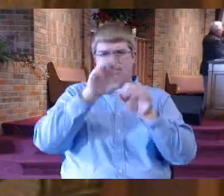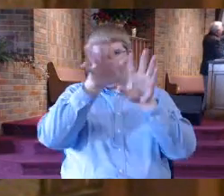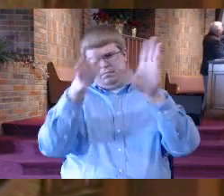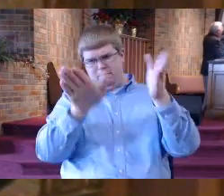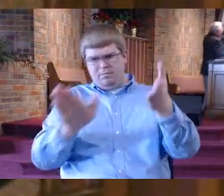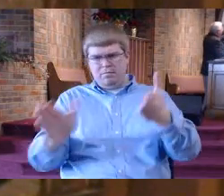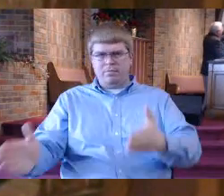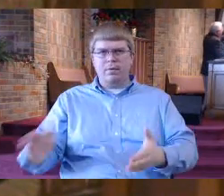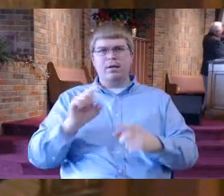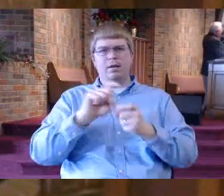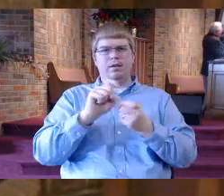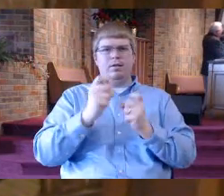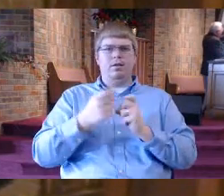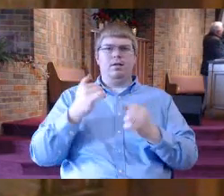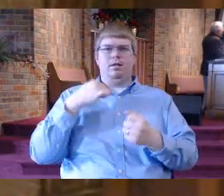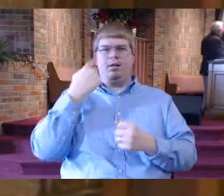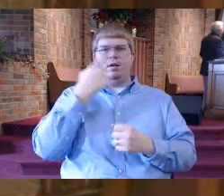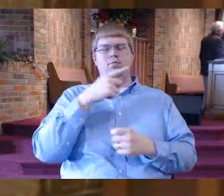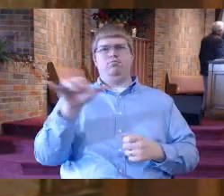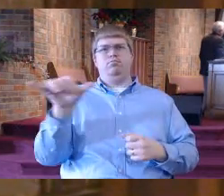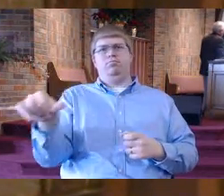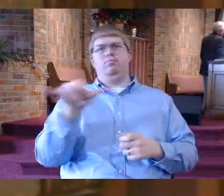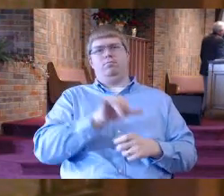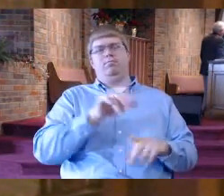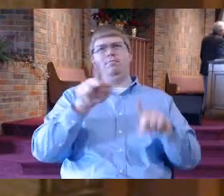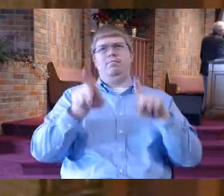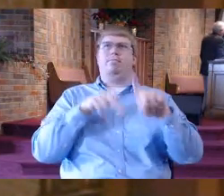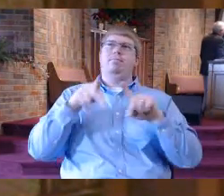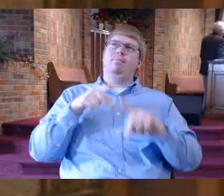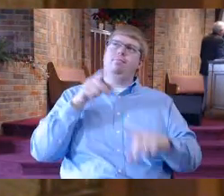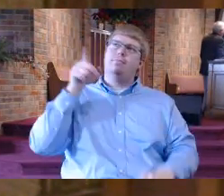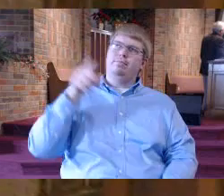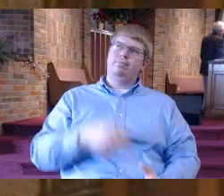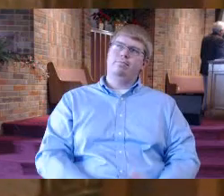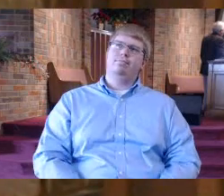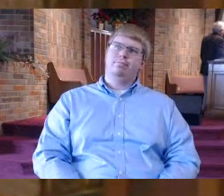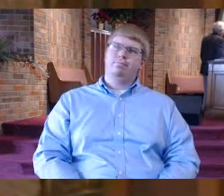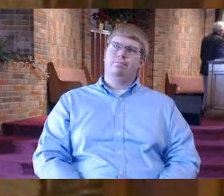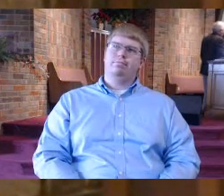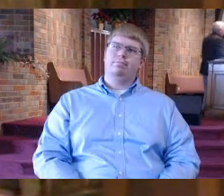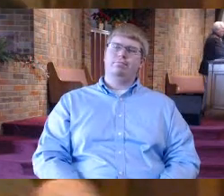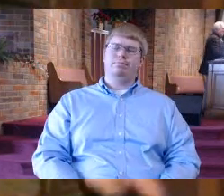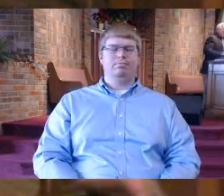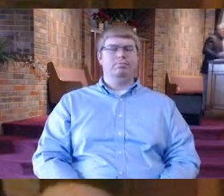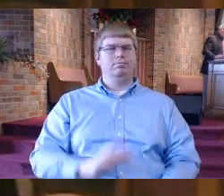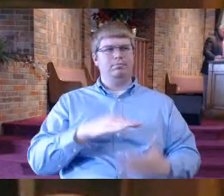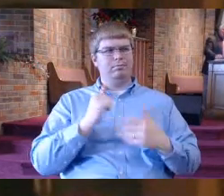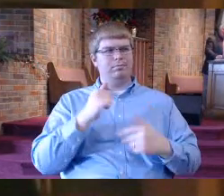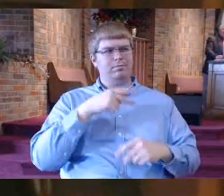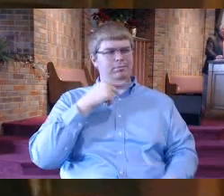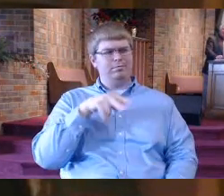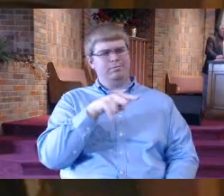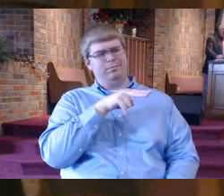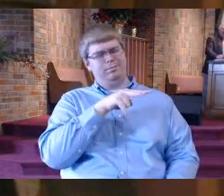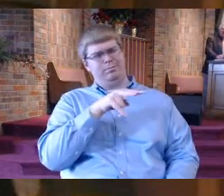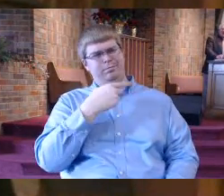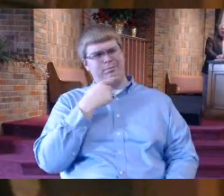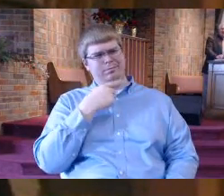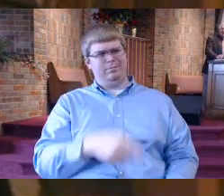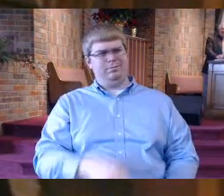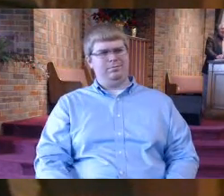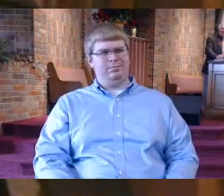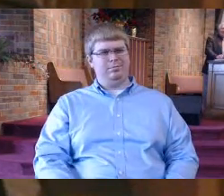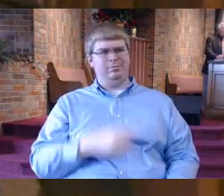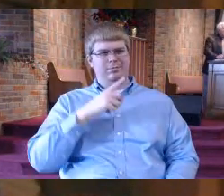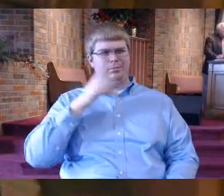mountainside so that it kind of resembles and looks like people there. And if folks stand around you go, what are you talking about? Are you crazy?